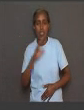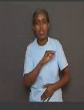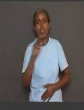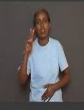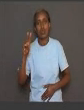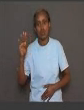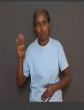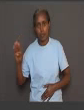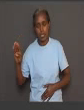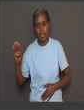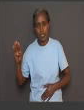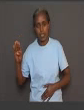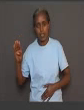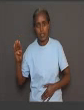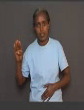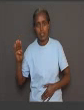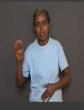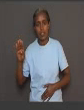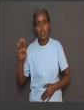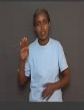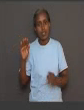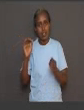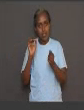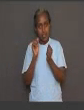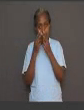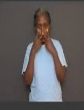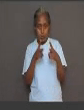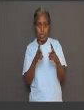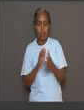and 2b respectively.